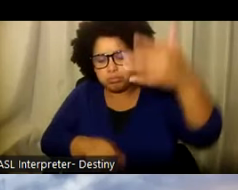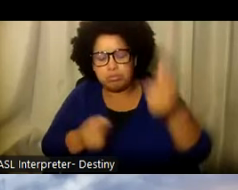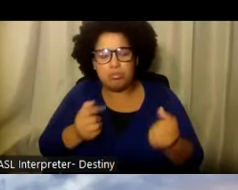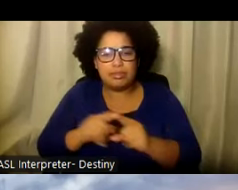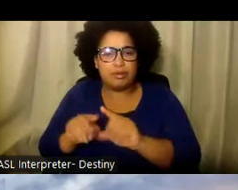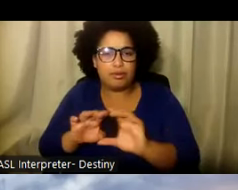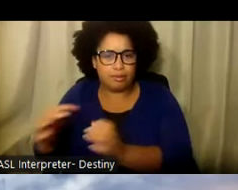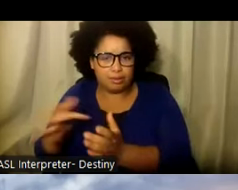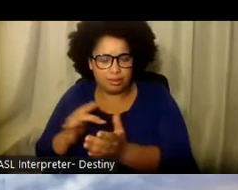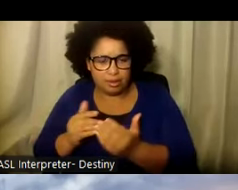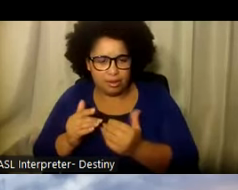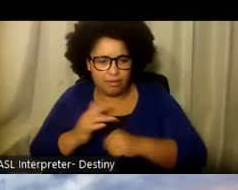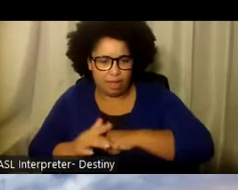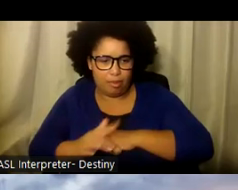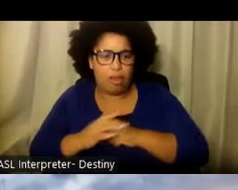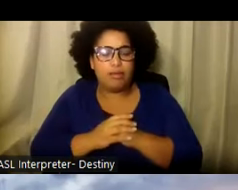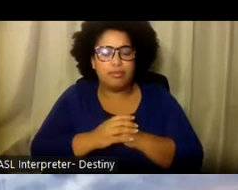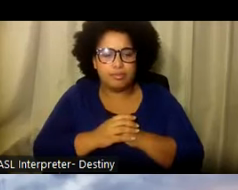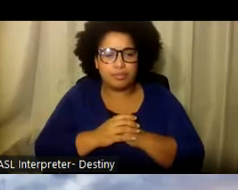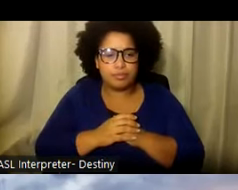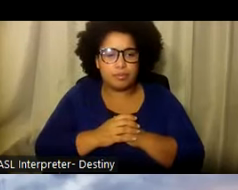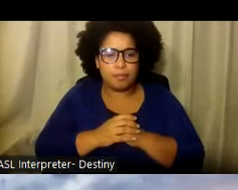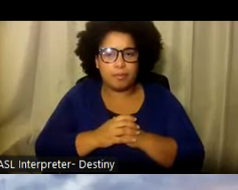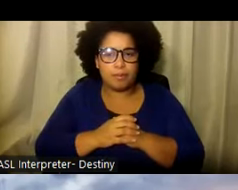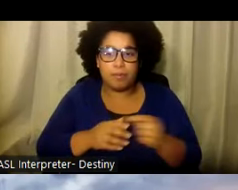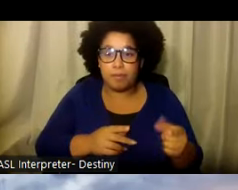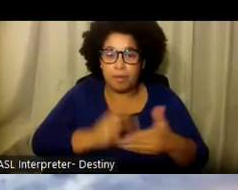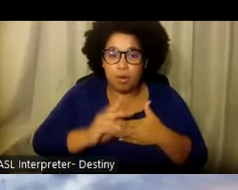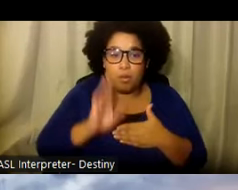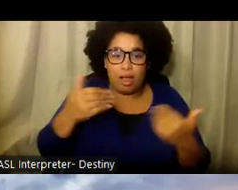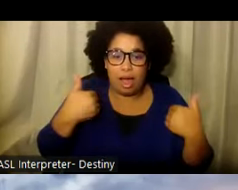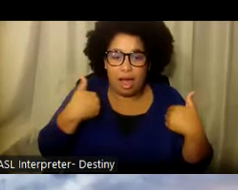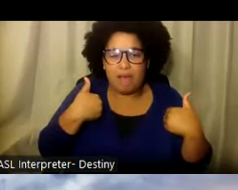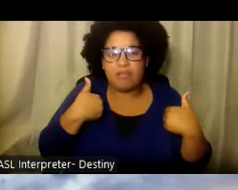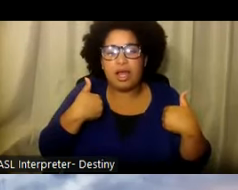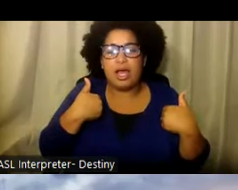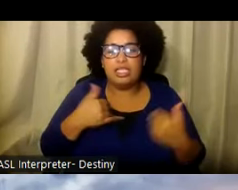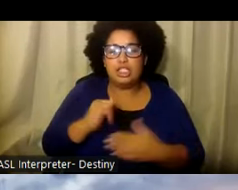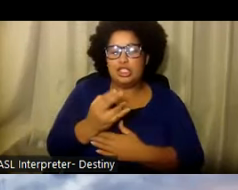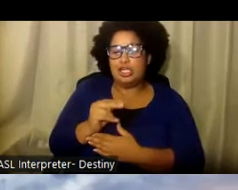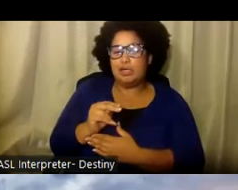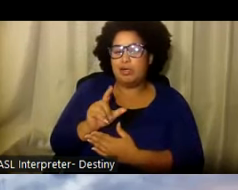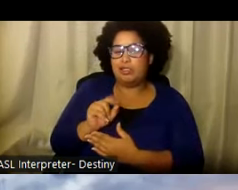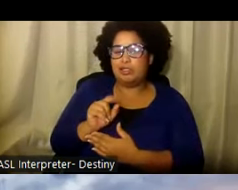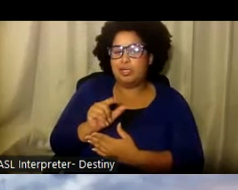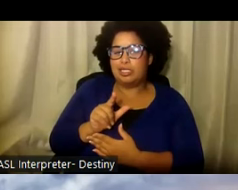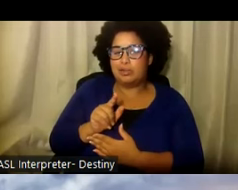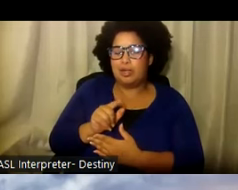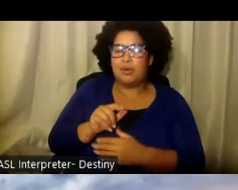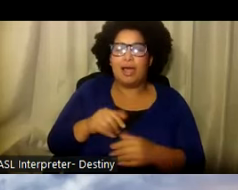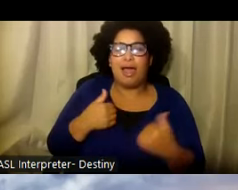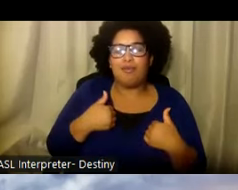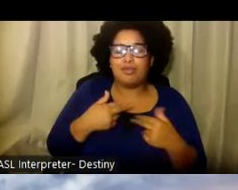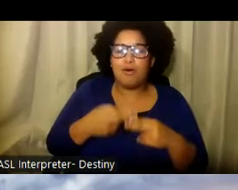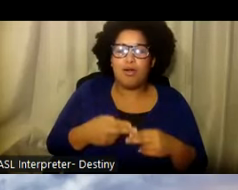courses. This training stipend program will have a soft rollout in January of 2023 with